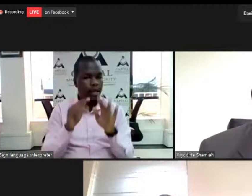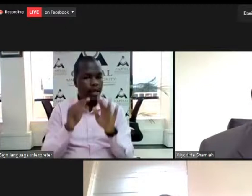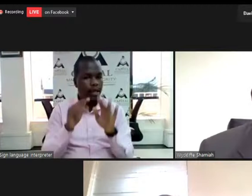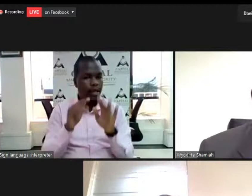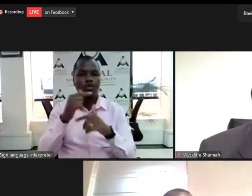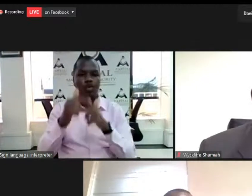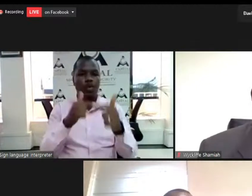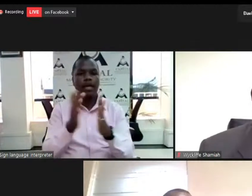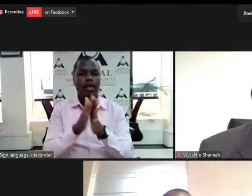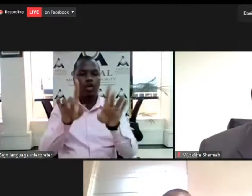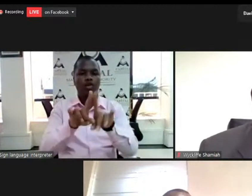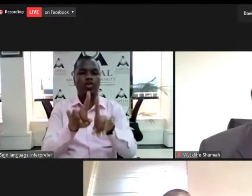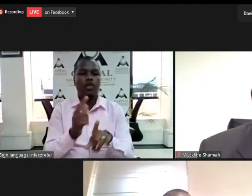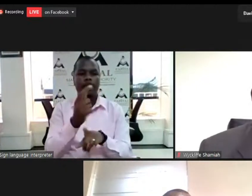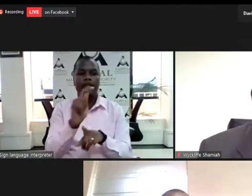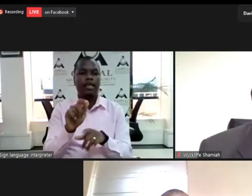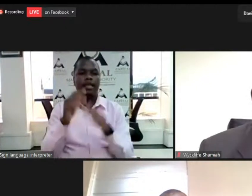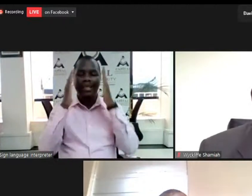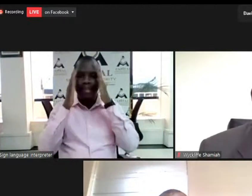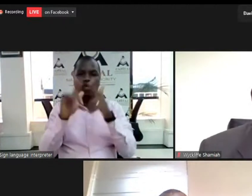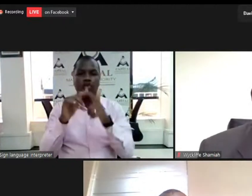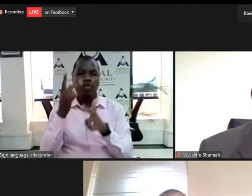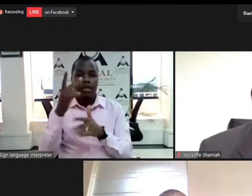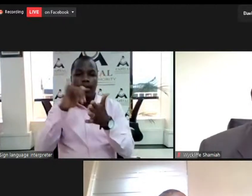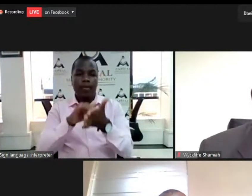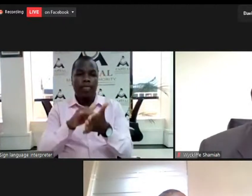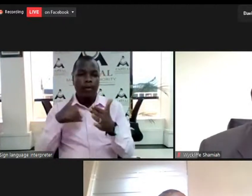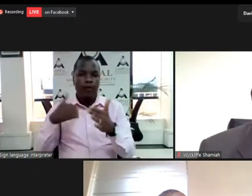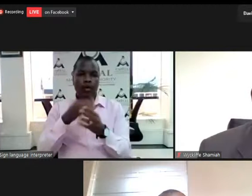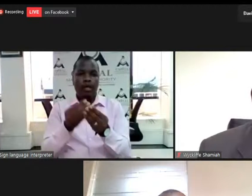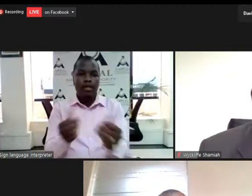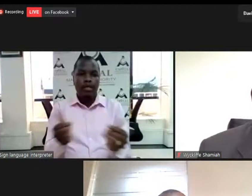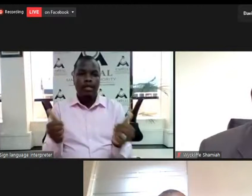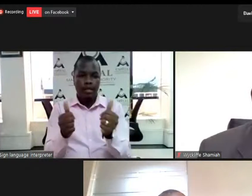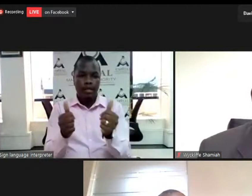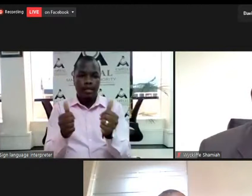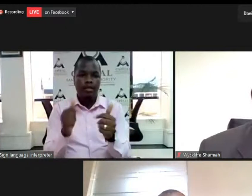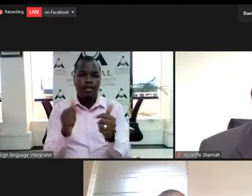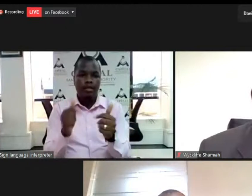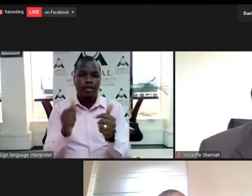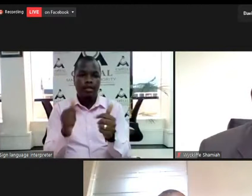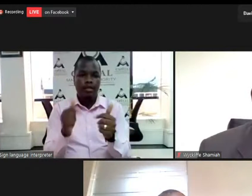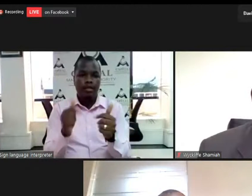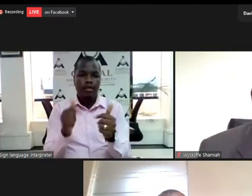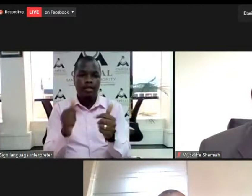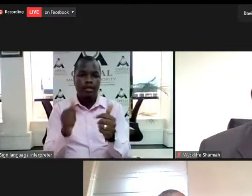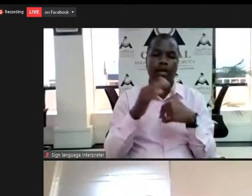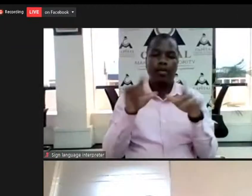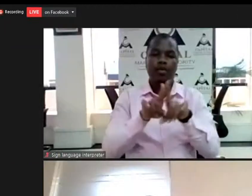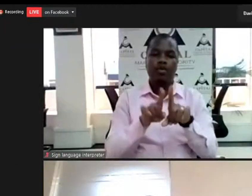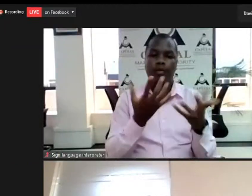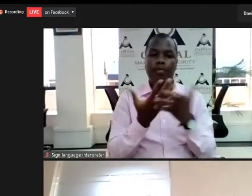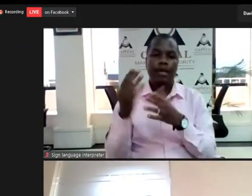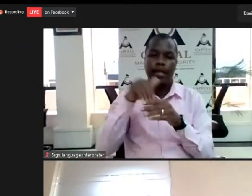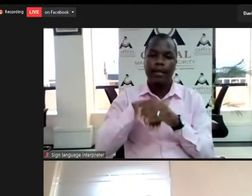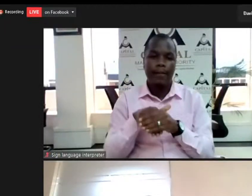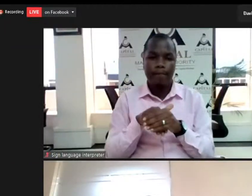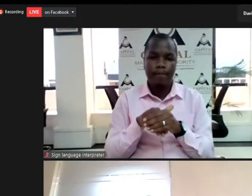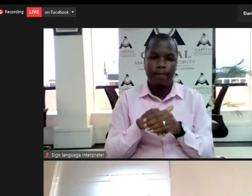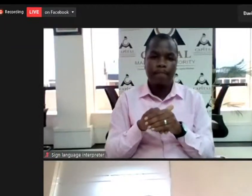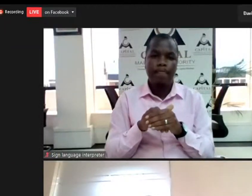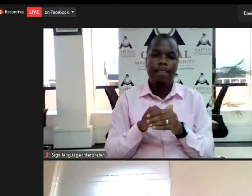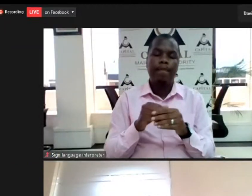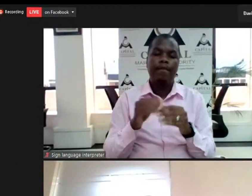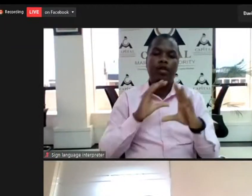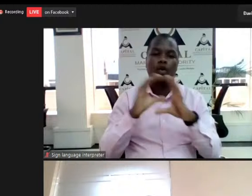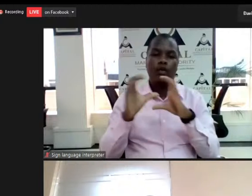and also the keenness to see that we address to some of the issues that we have, and also bring in, bring the conversation